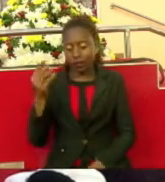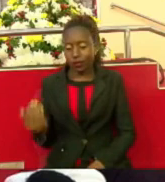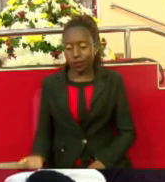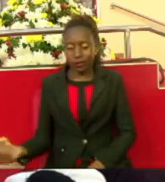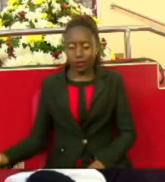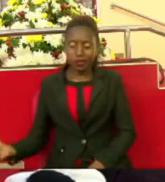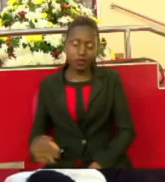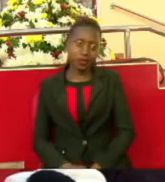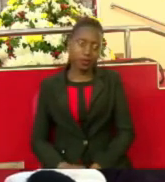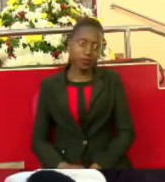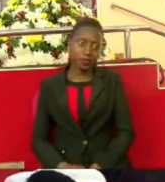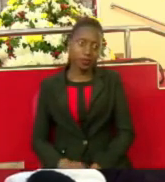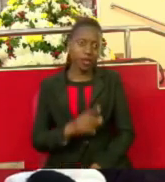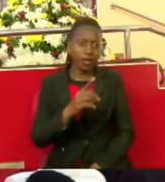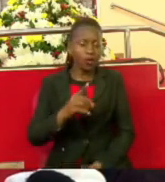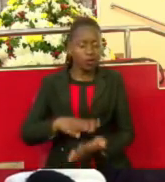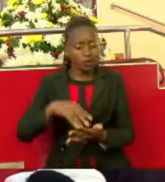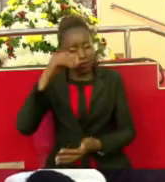What can we learn from this?